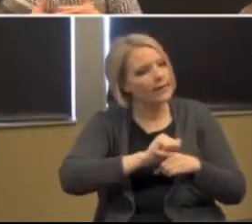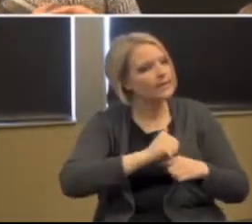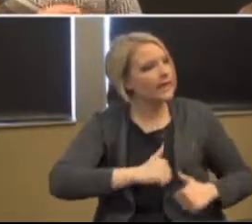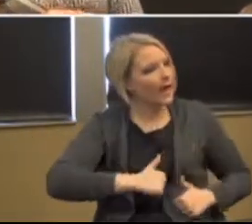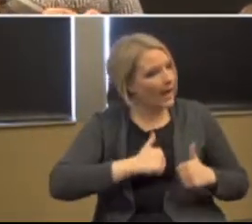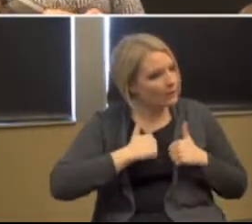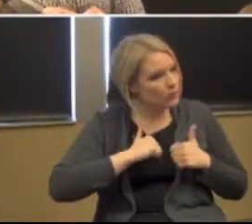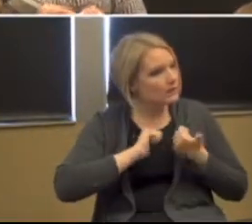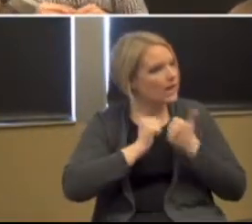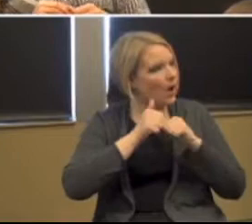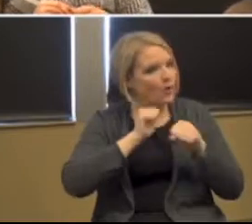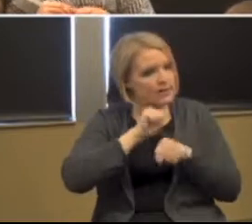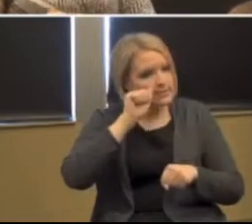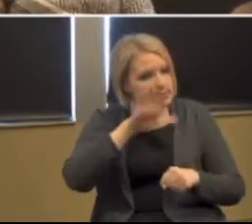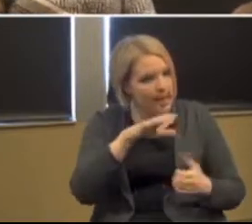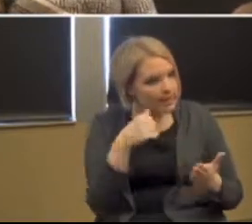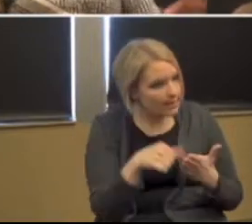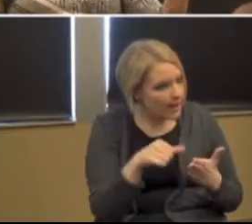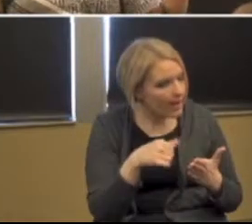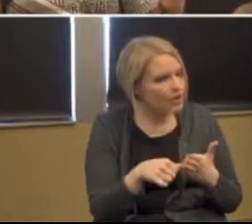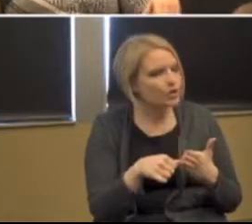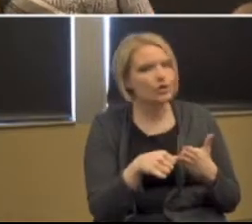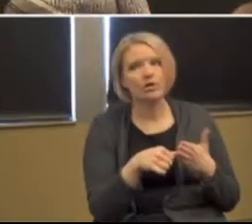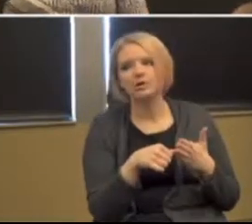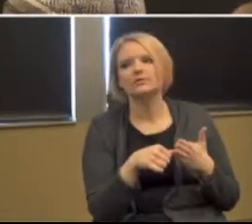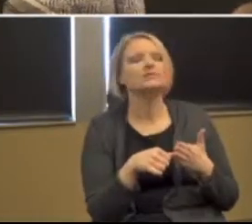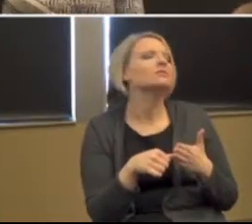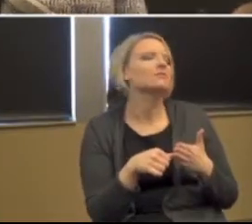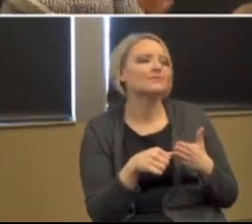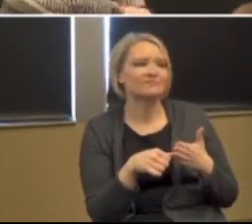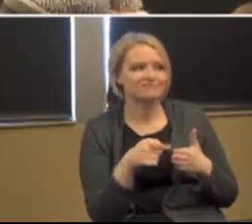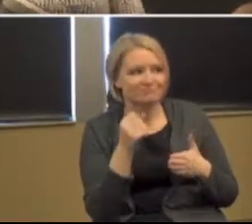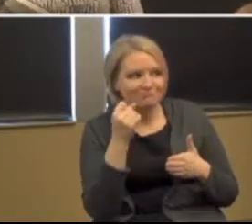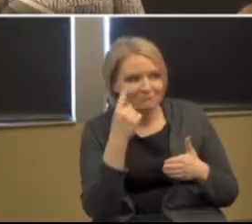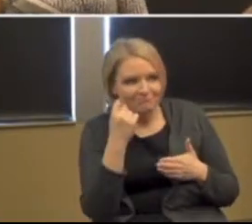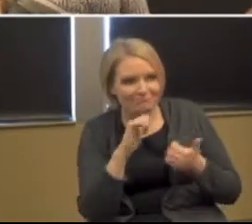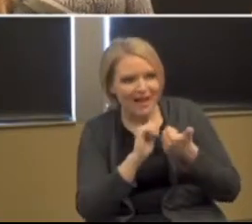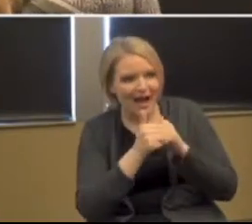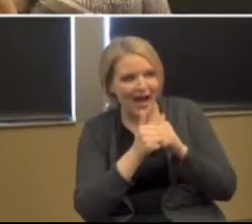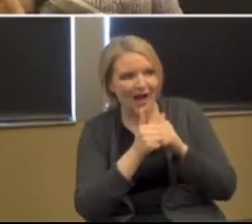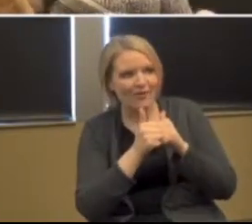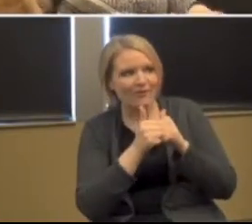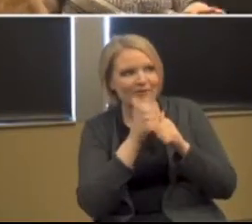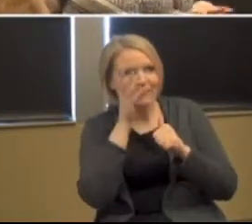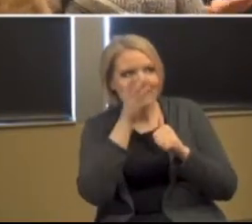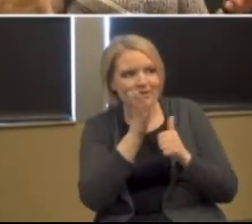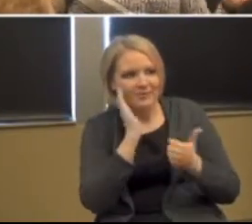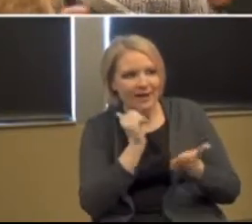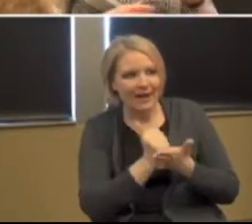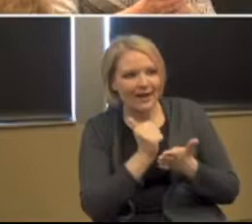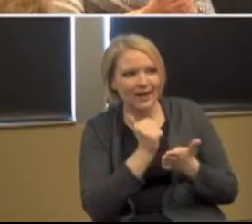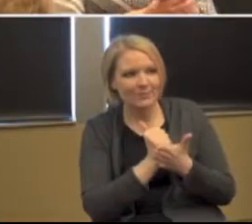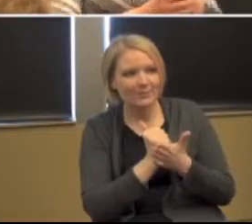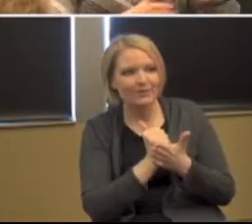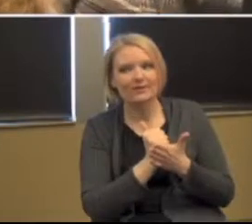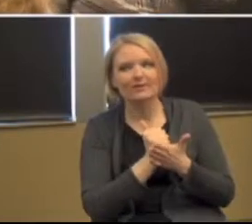mailing letters. I hope you can see paper some for relevance. collating. Collating.